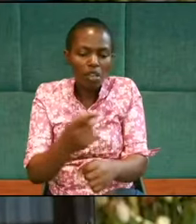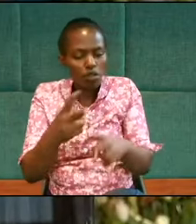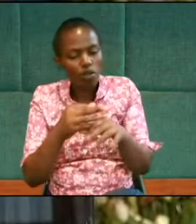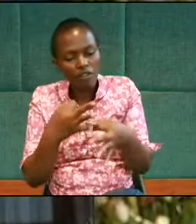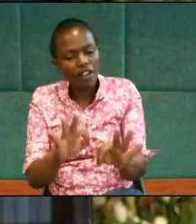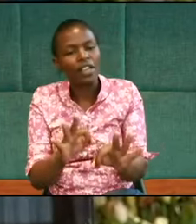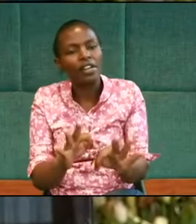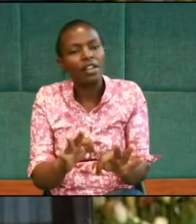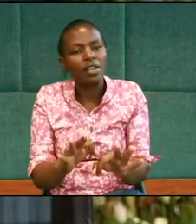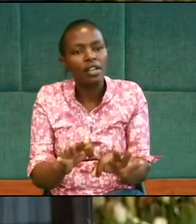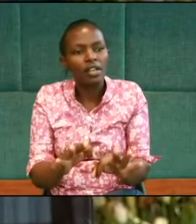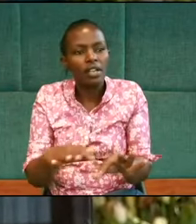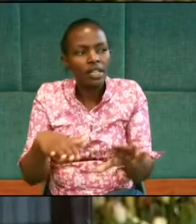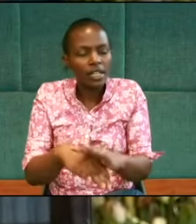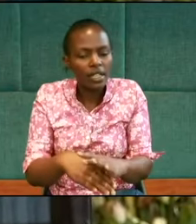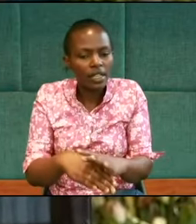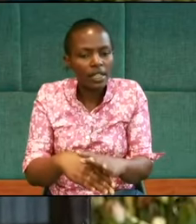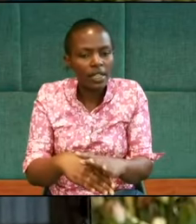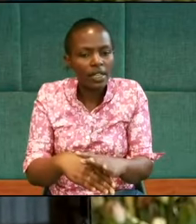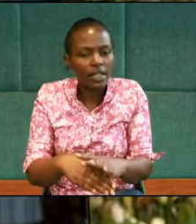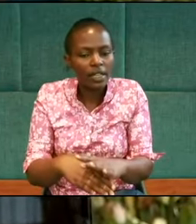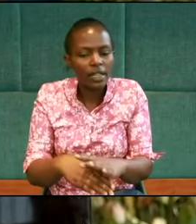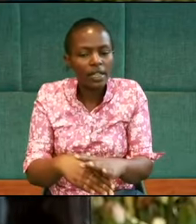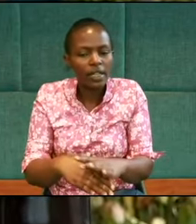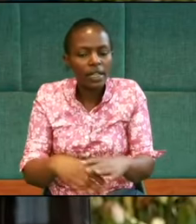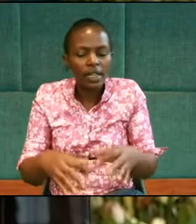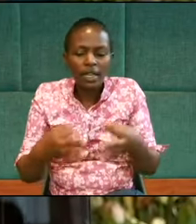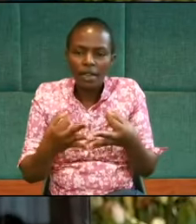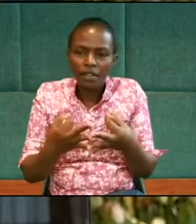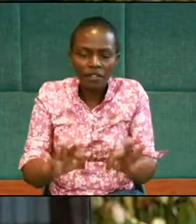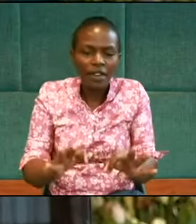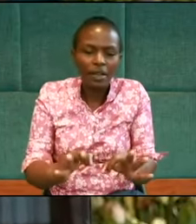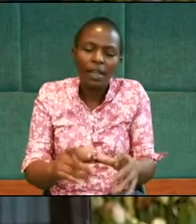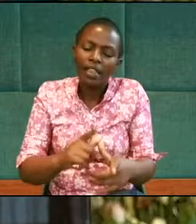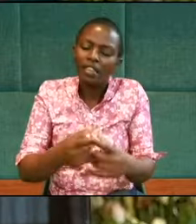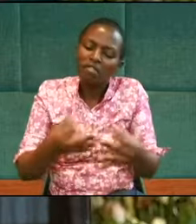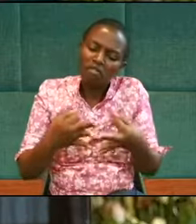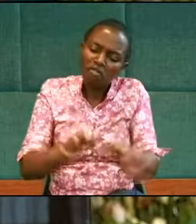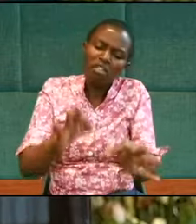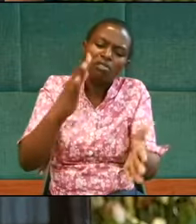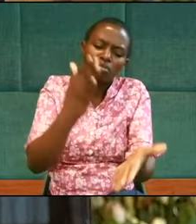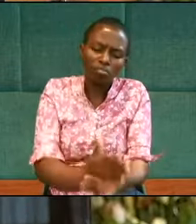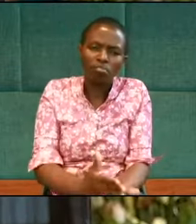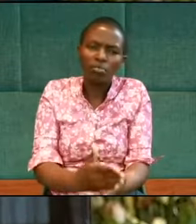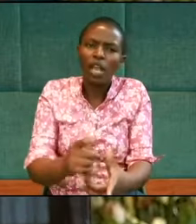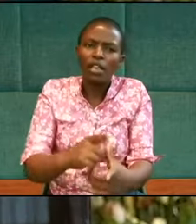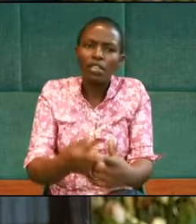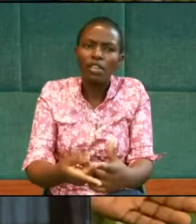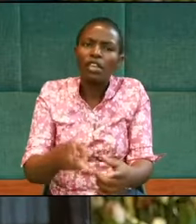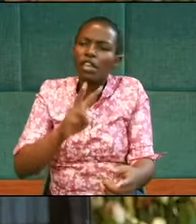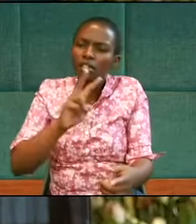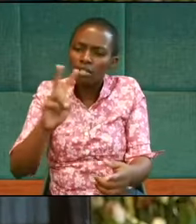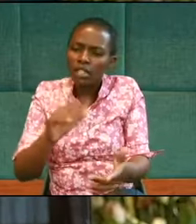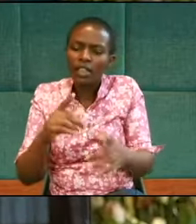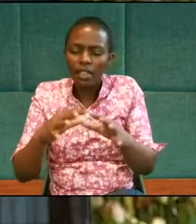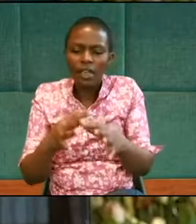free. If the Son sets you free, you will be free indeed." You can say a hearty,